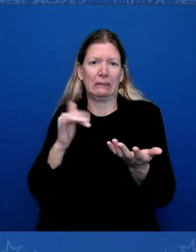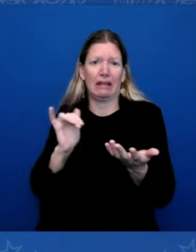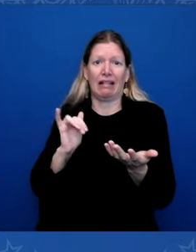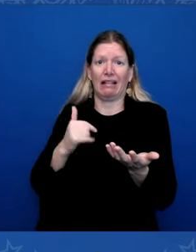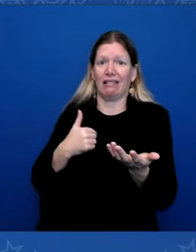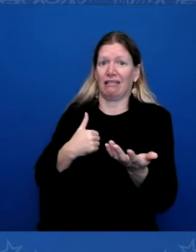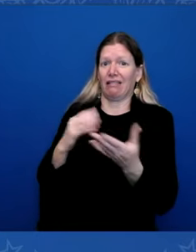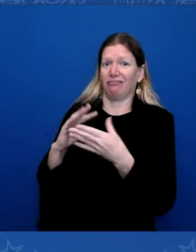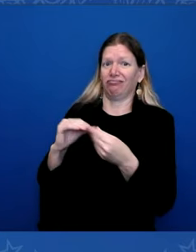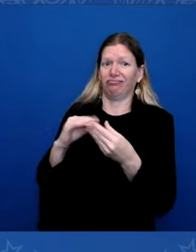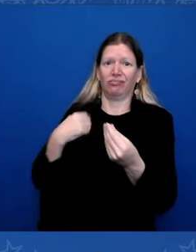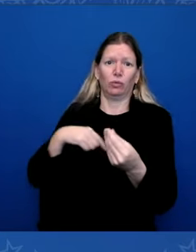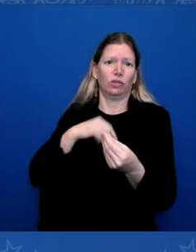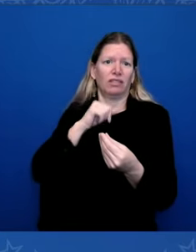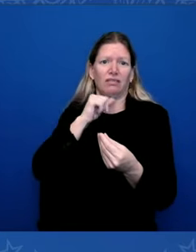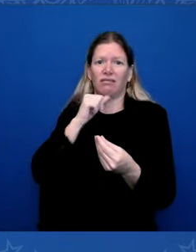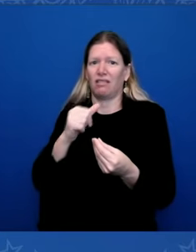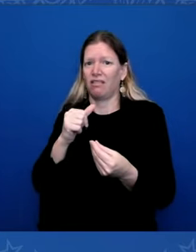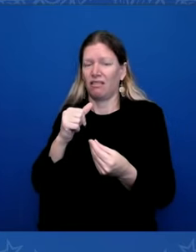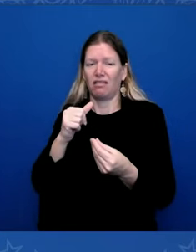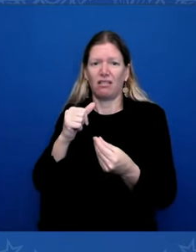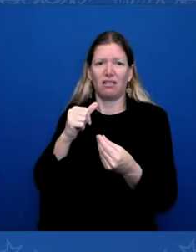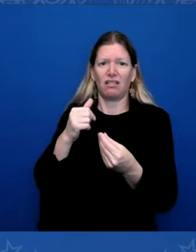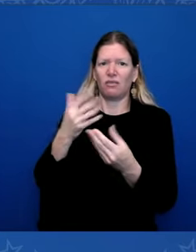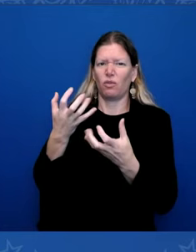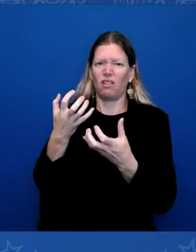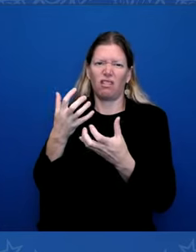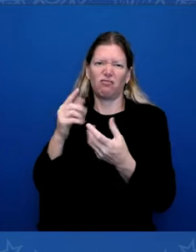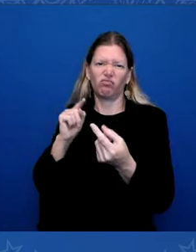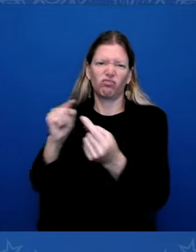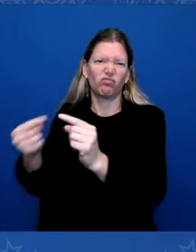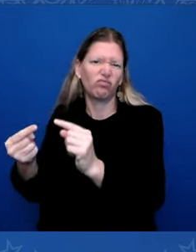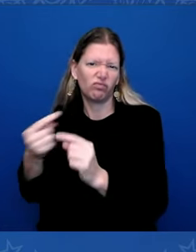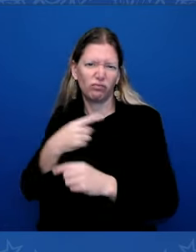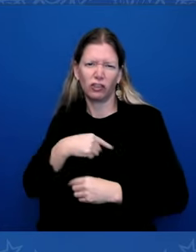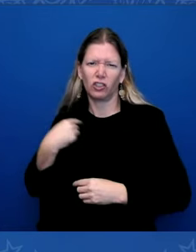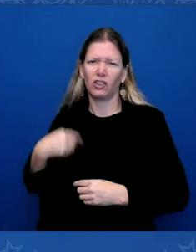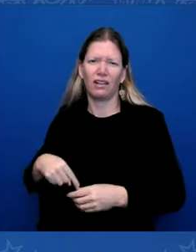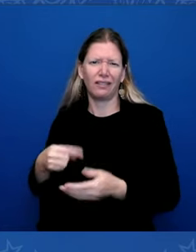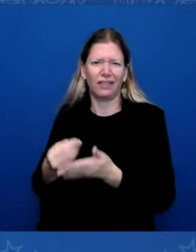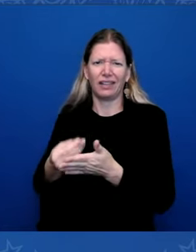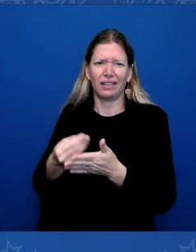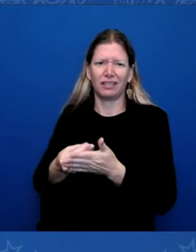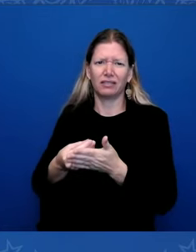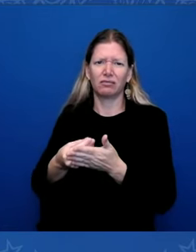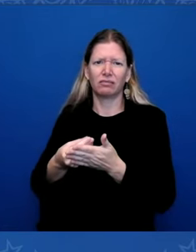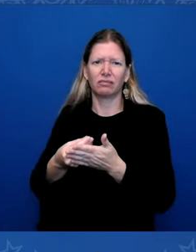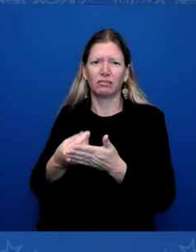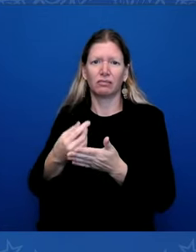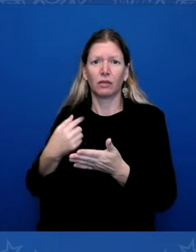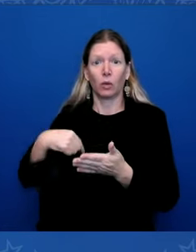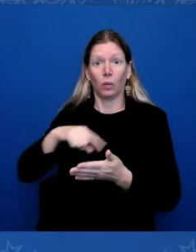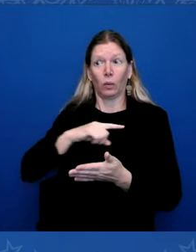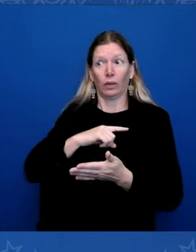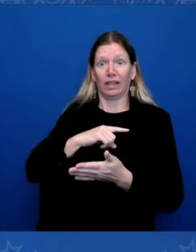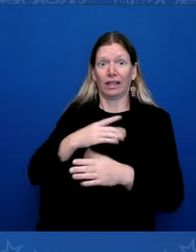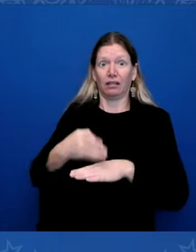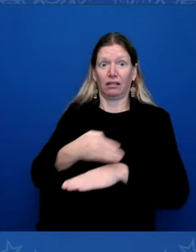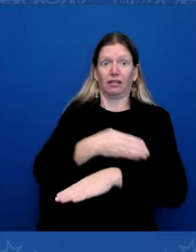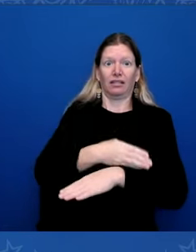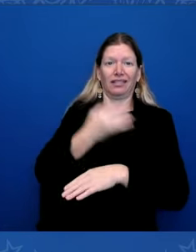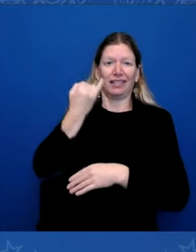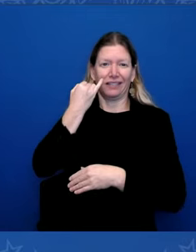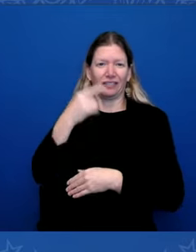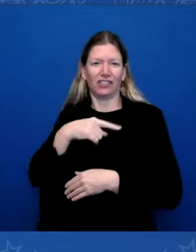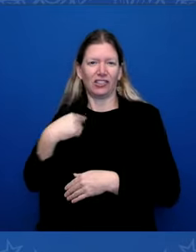We're all better off if China does well. China does well by the international rules, grows the economy. But